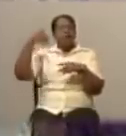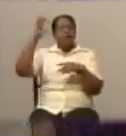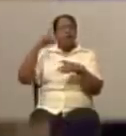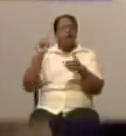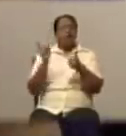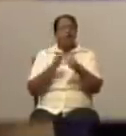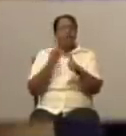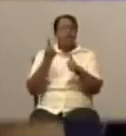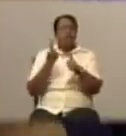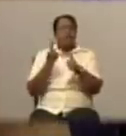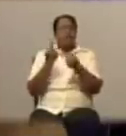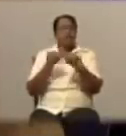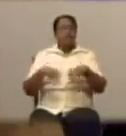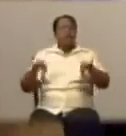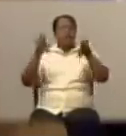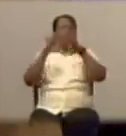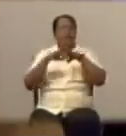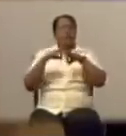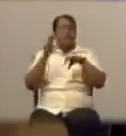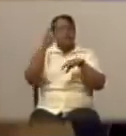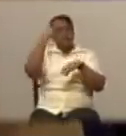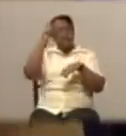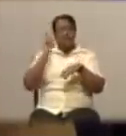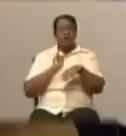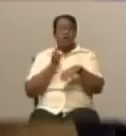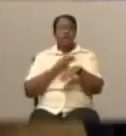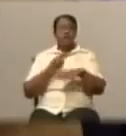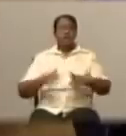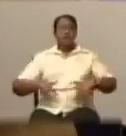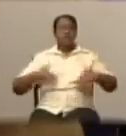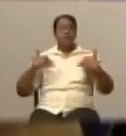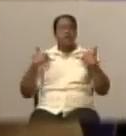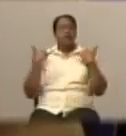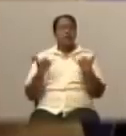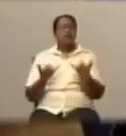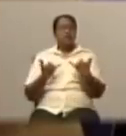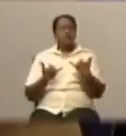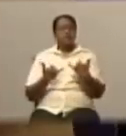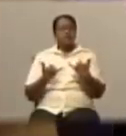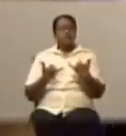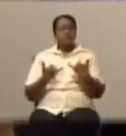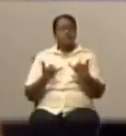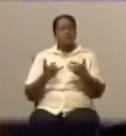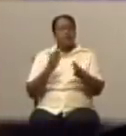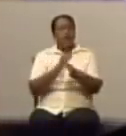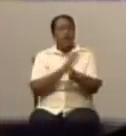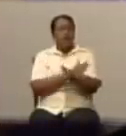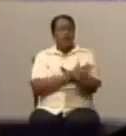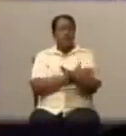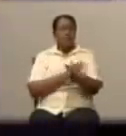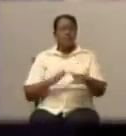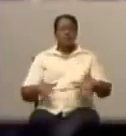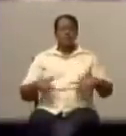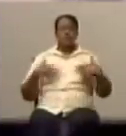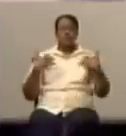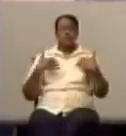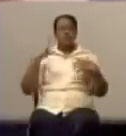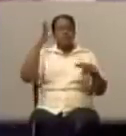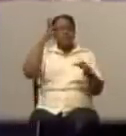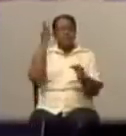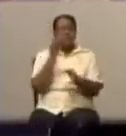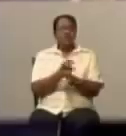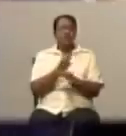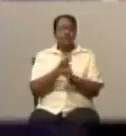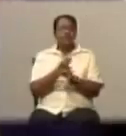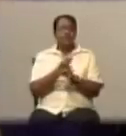We cannot stay and remain where we are. So, dear brothers and sisters,